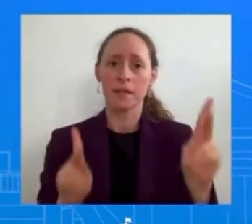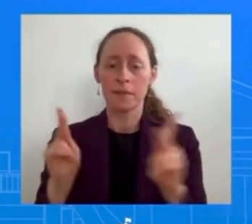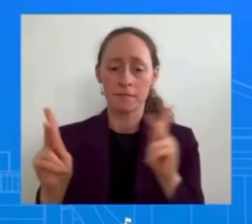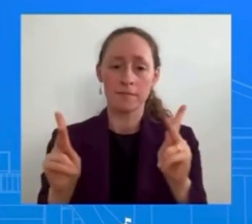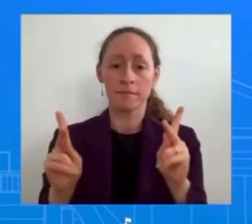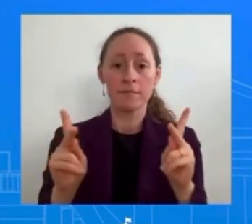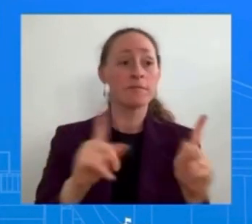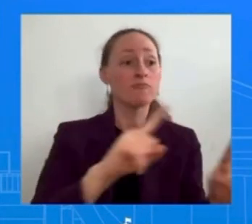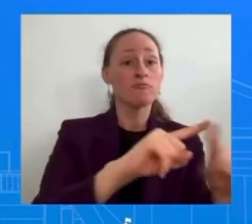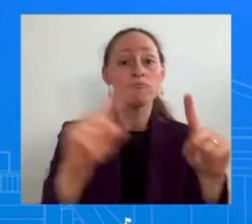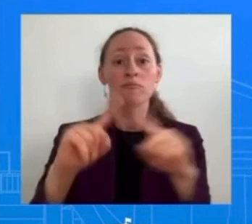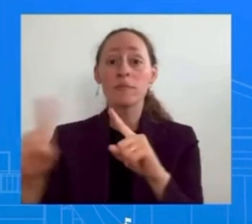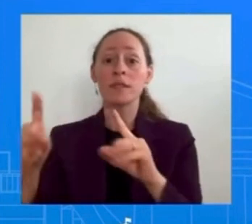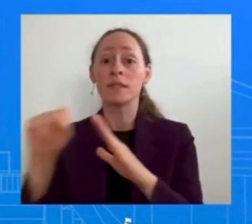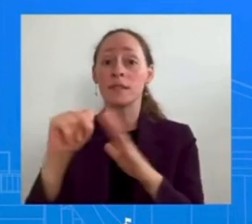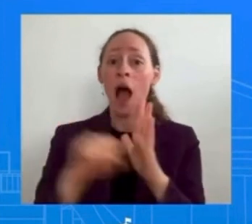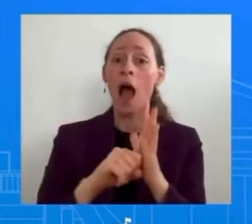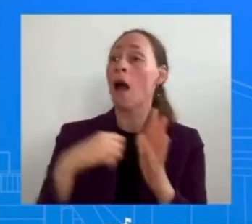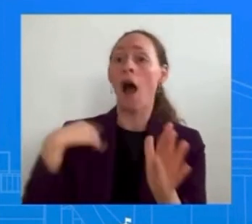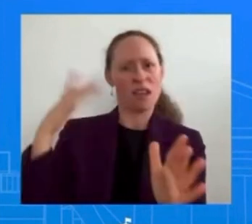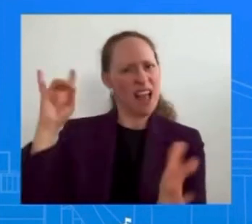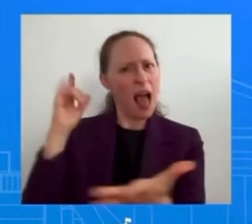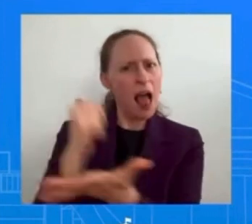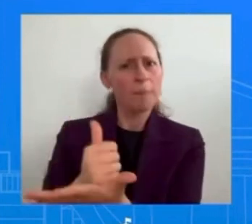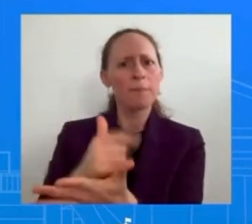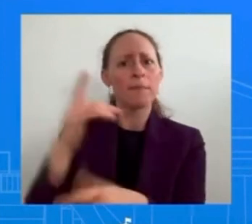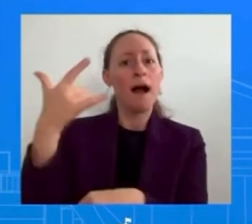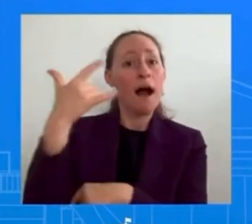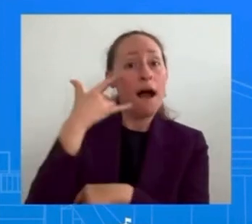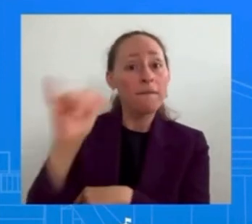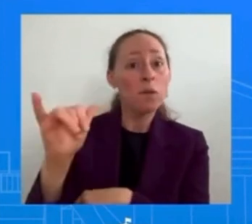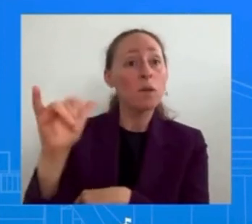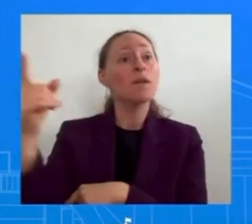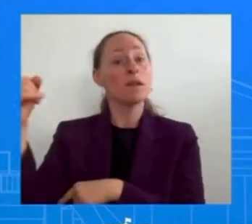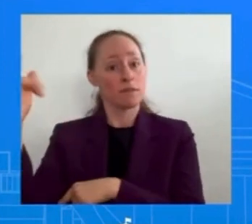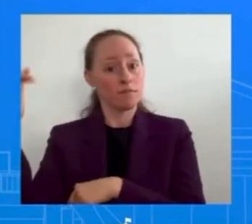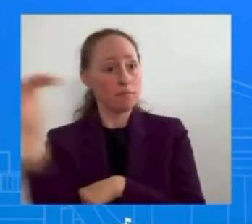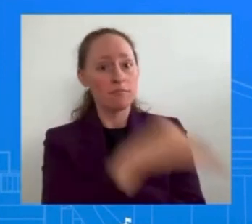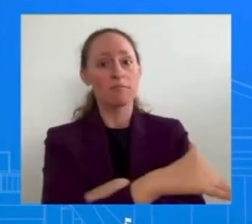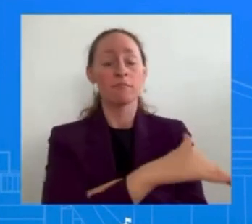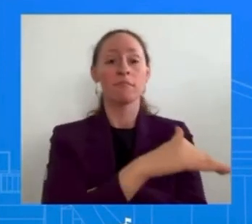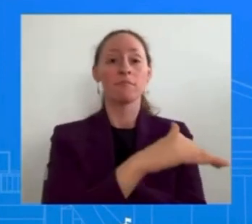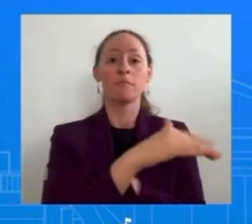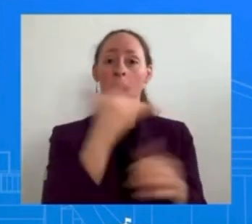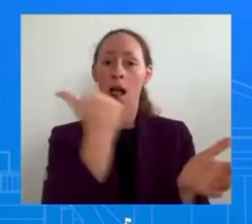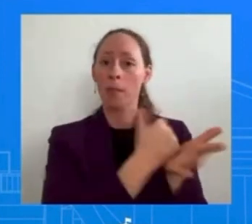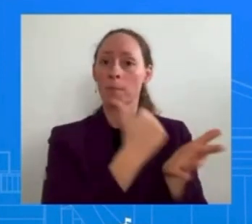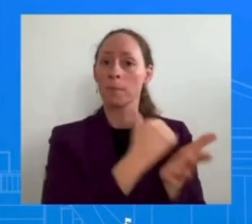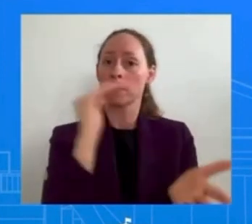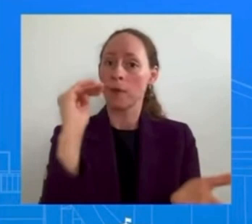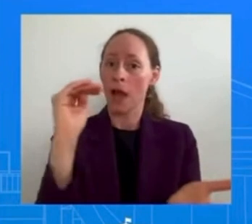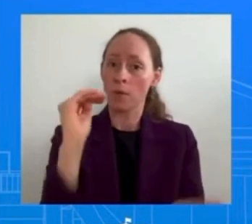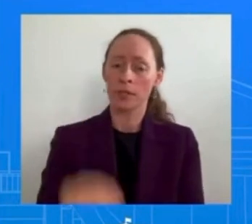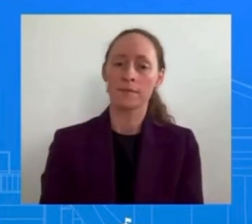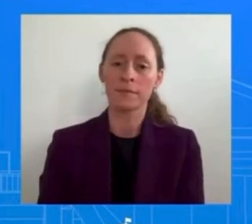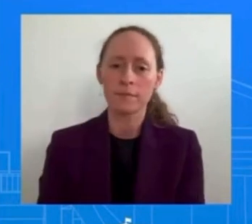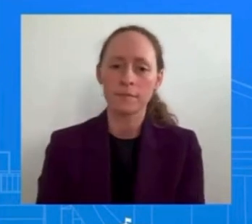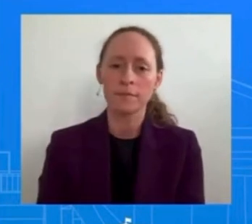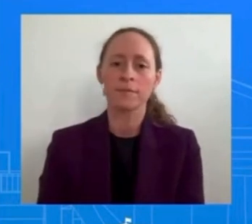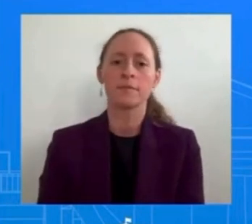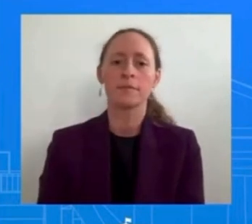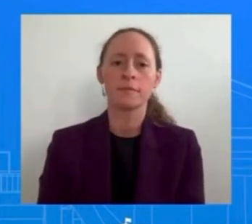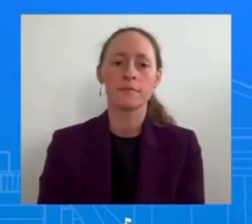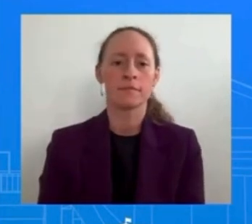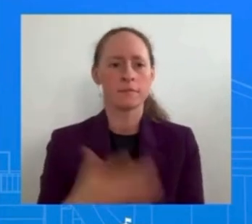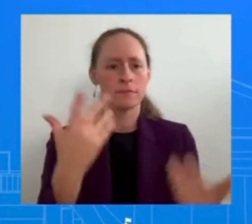sending one of their incident management teams to embed with Maui Emergency Management to help give them the capacity, help give them some of the relief they need,